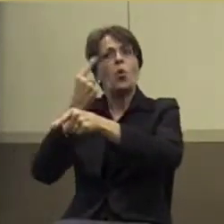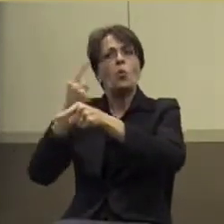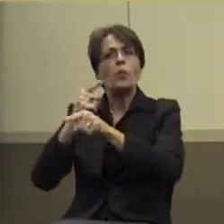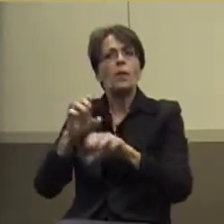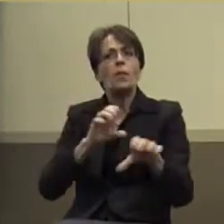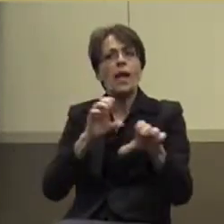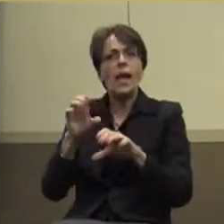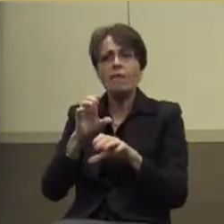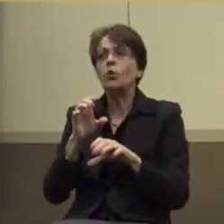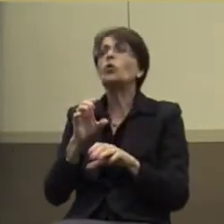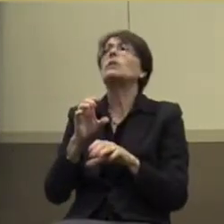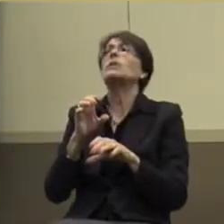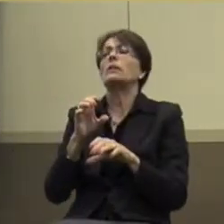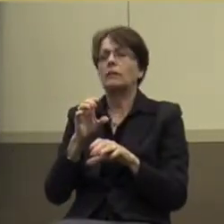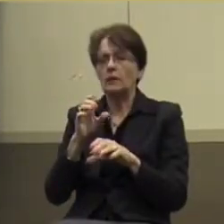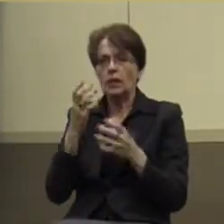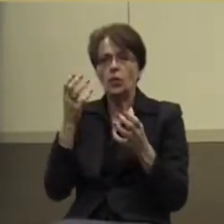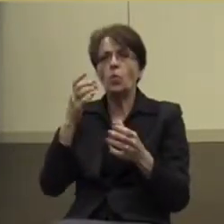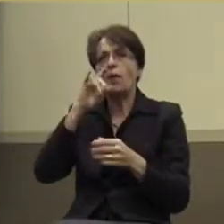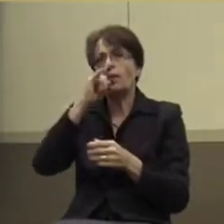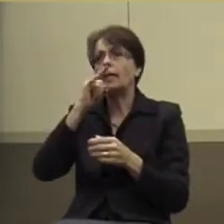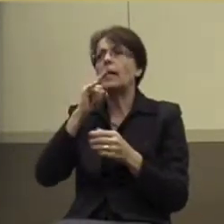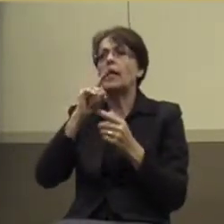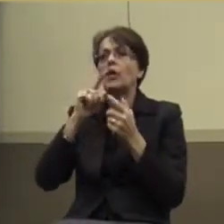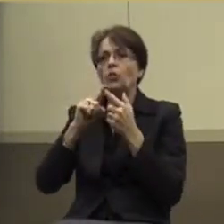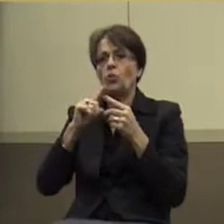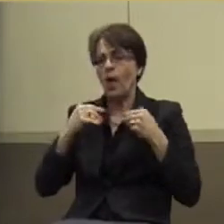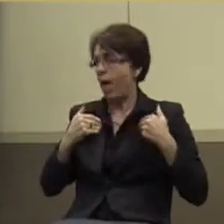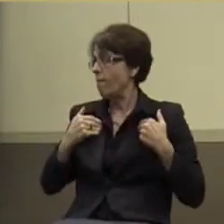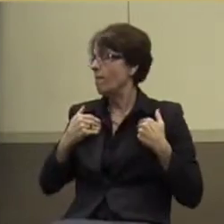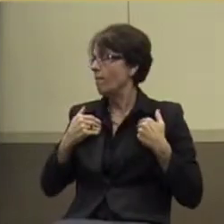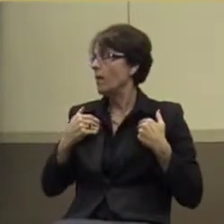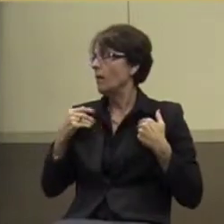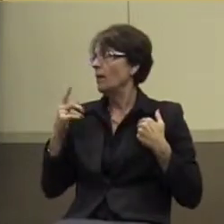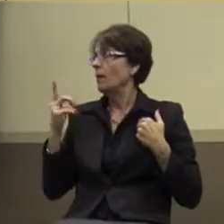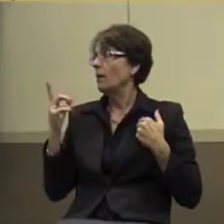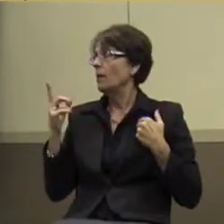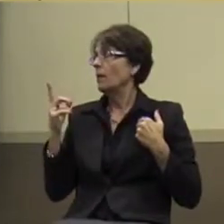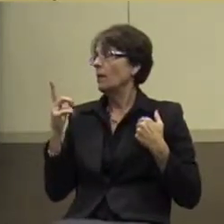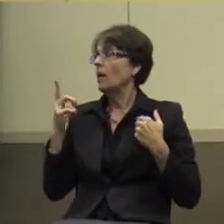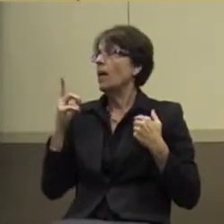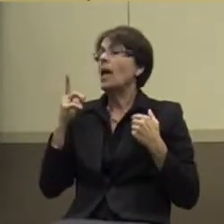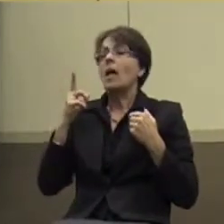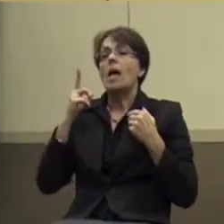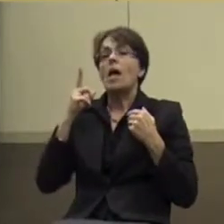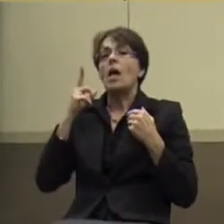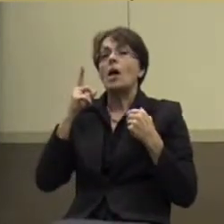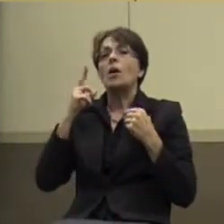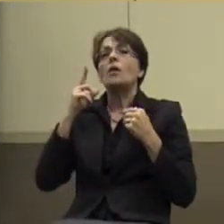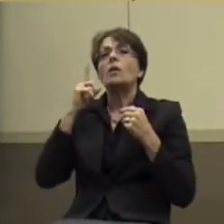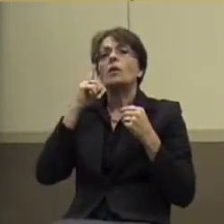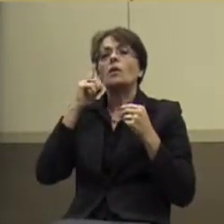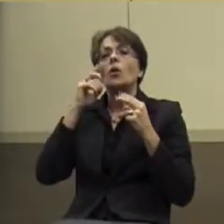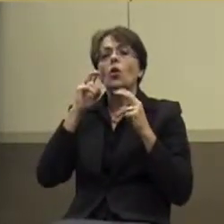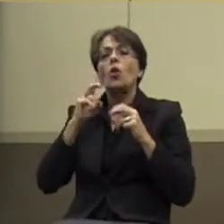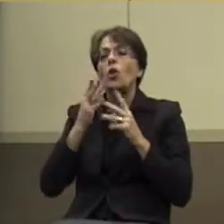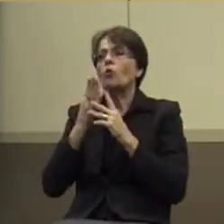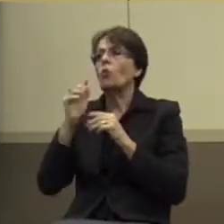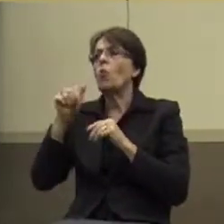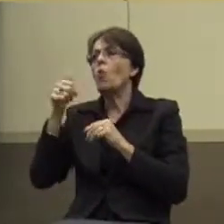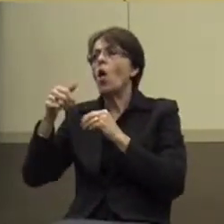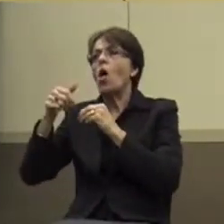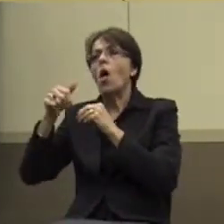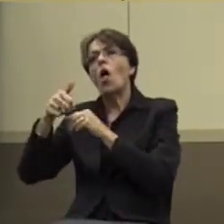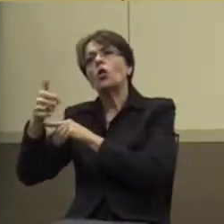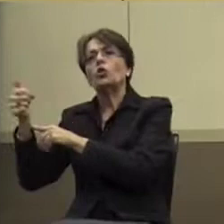have. Bless you. Look through some of the alternative skills